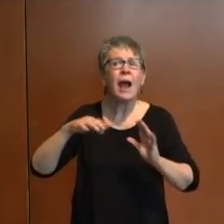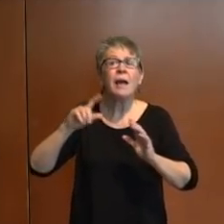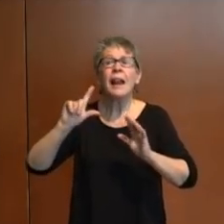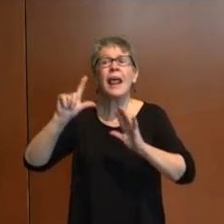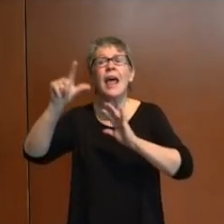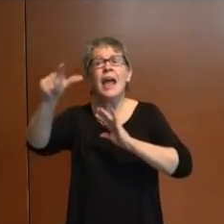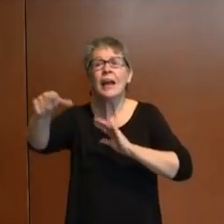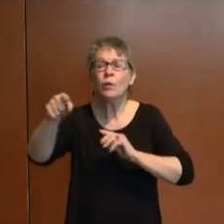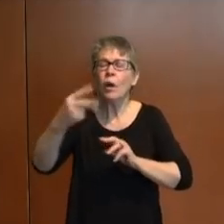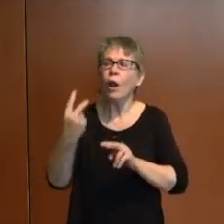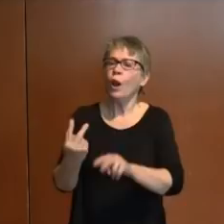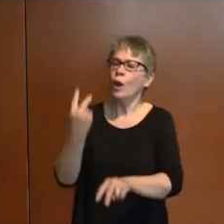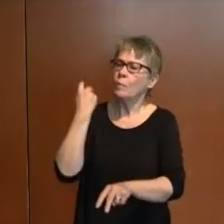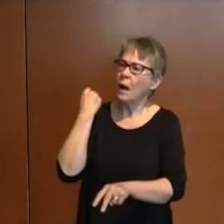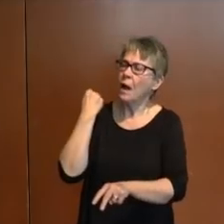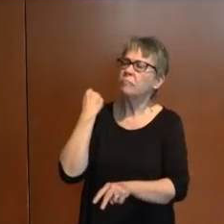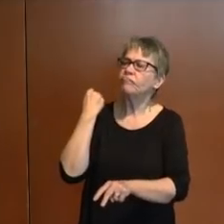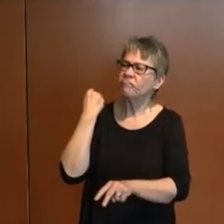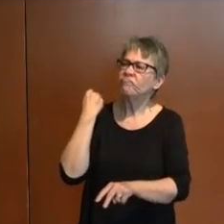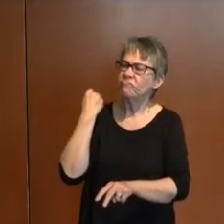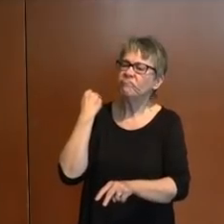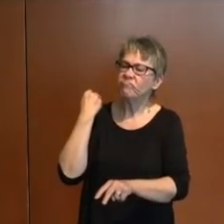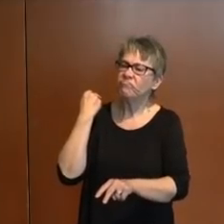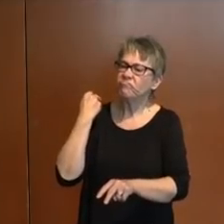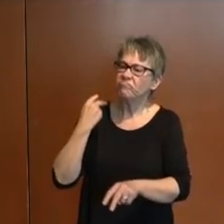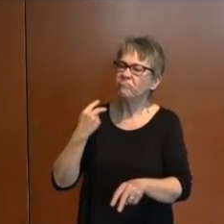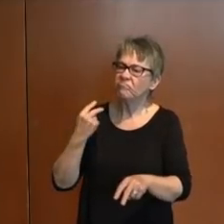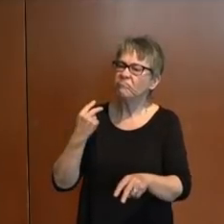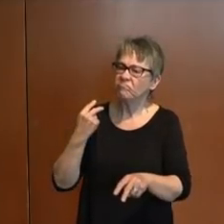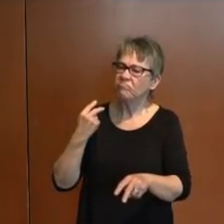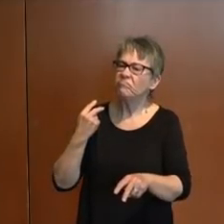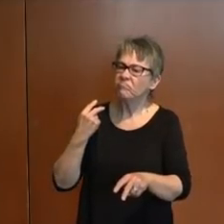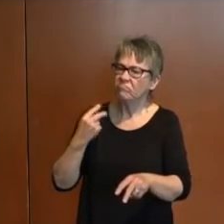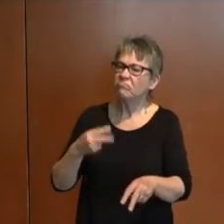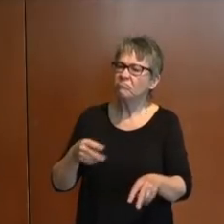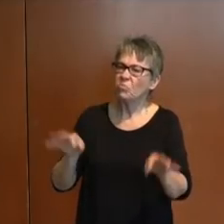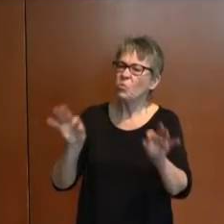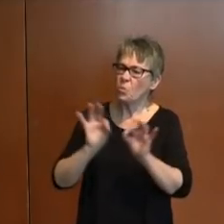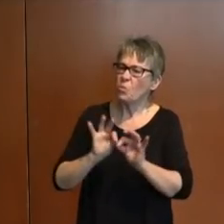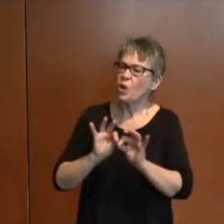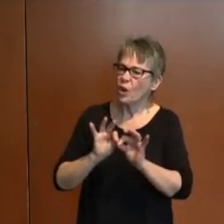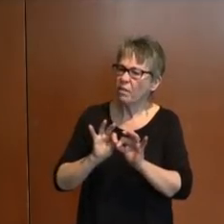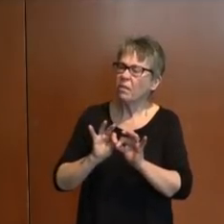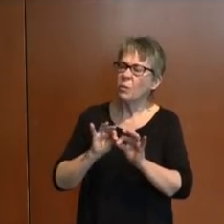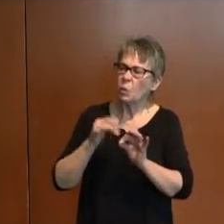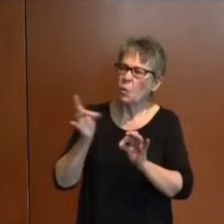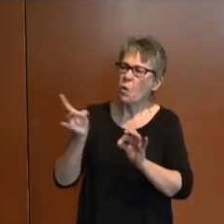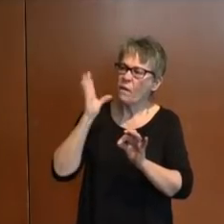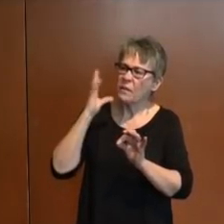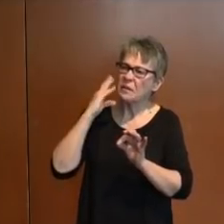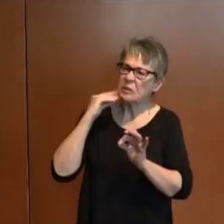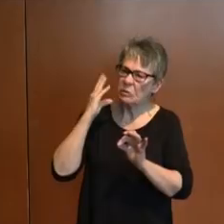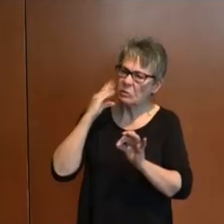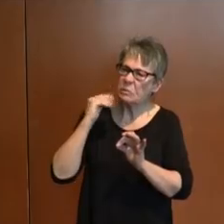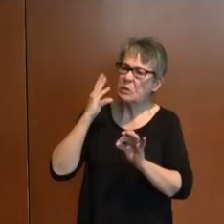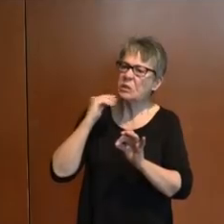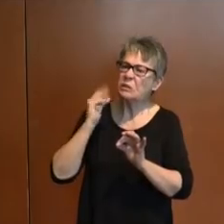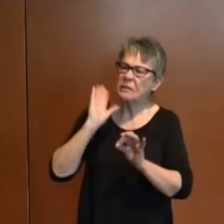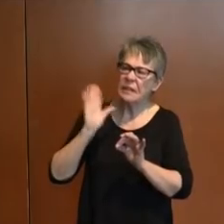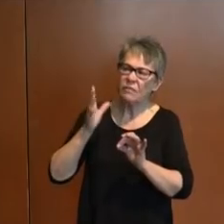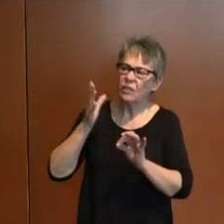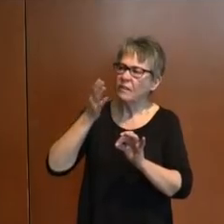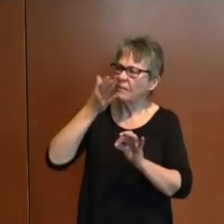if we keep at it, we will all look back and say, man, that was an experience that we'll never forget, good or bad